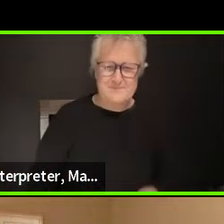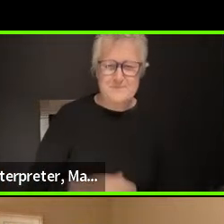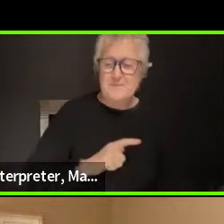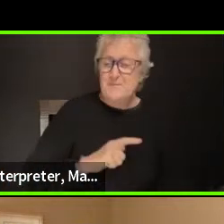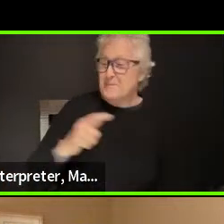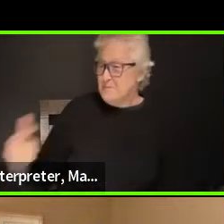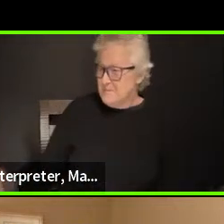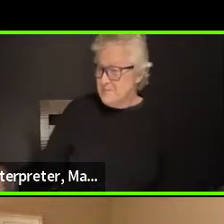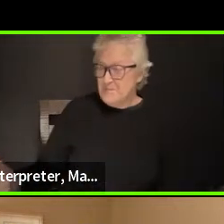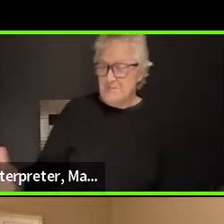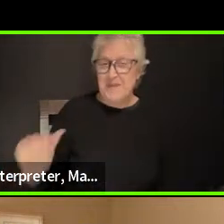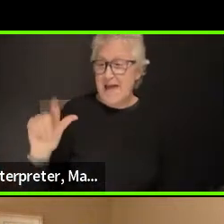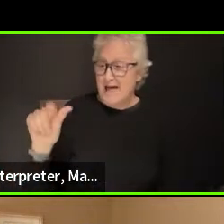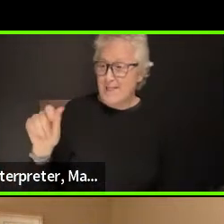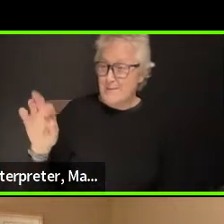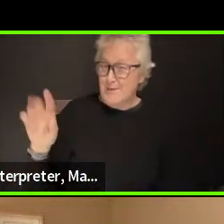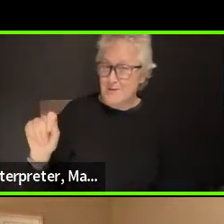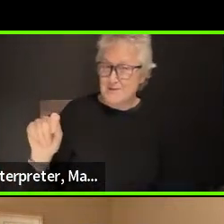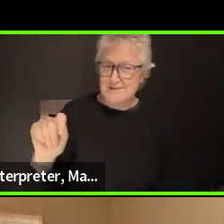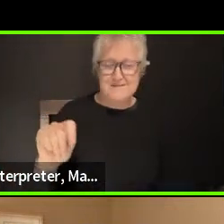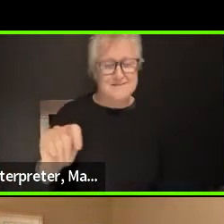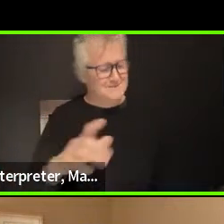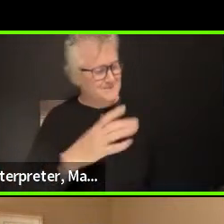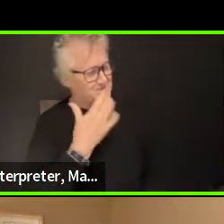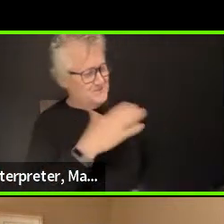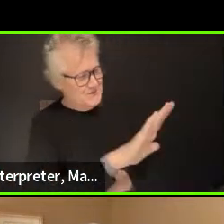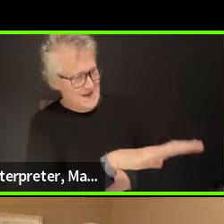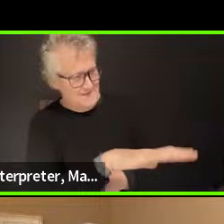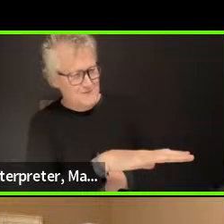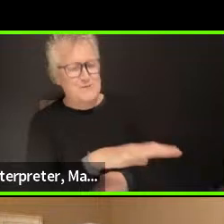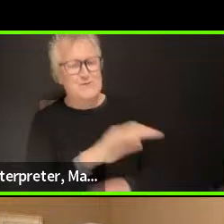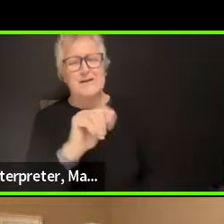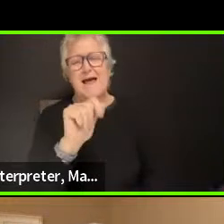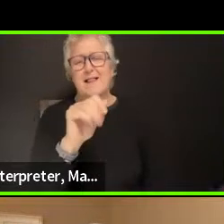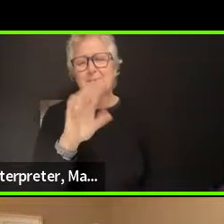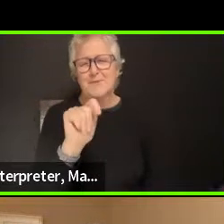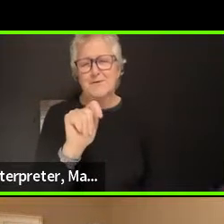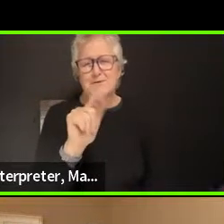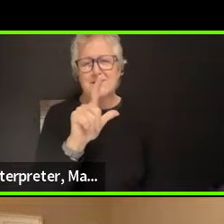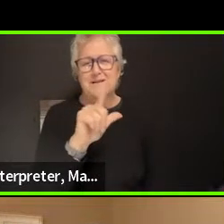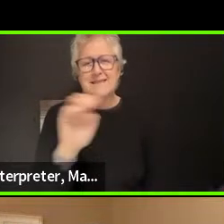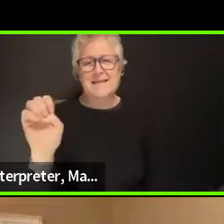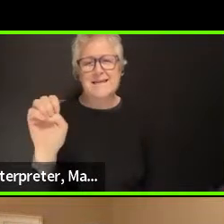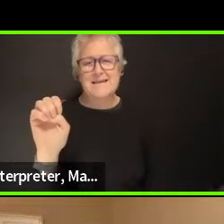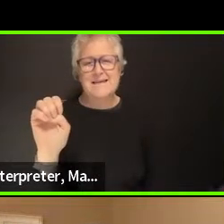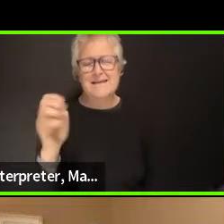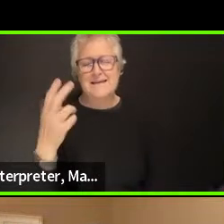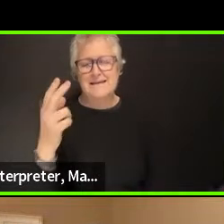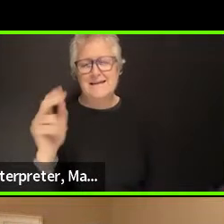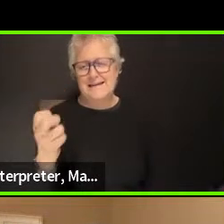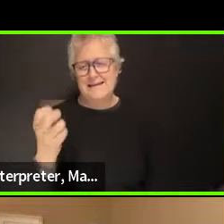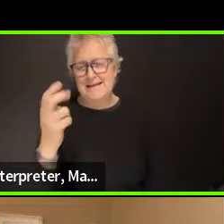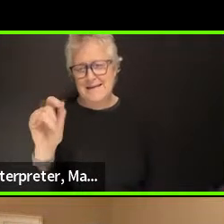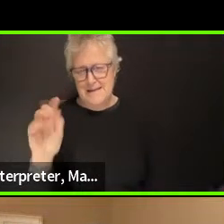Good evening, good afternoon, everyone. Albert Lee, he, him pronouns, EAG member.